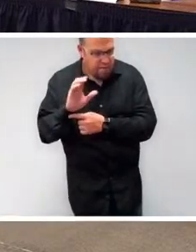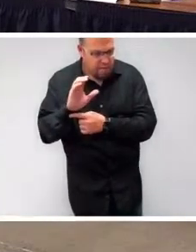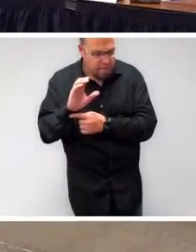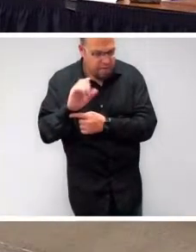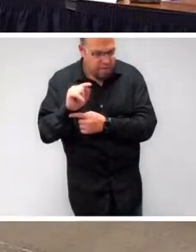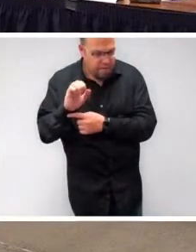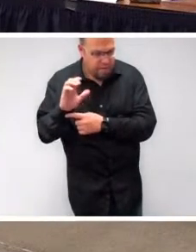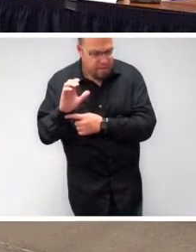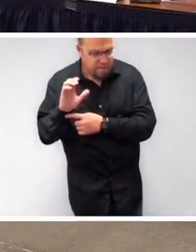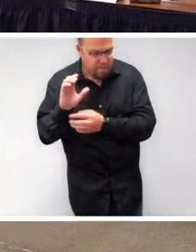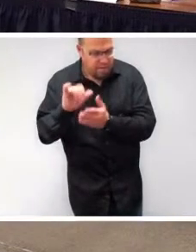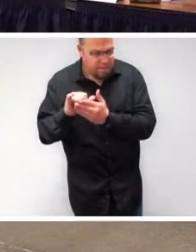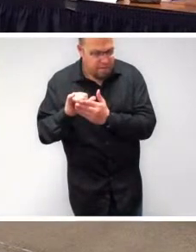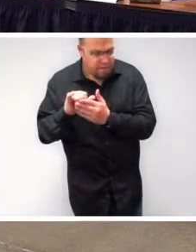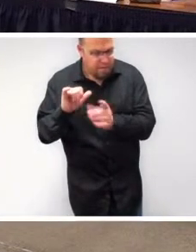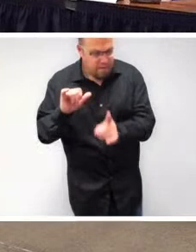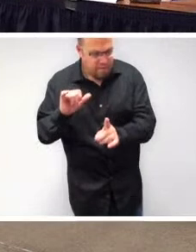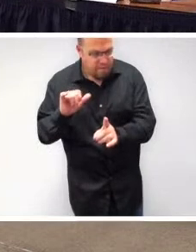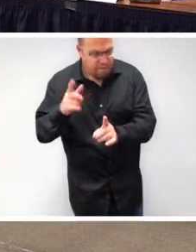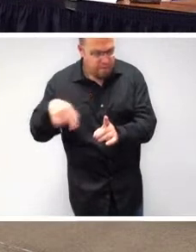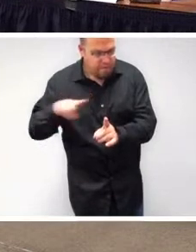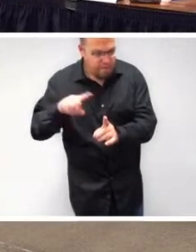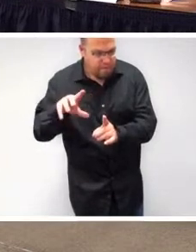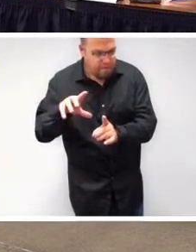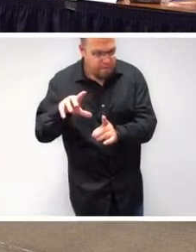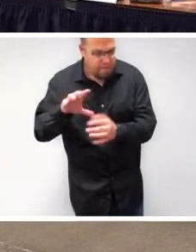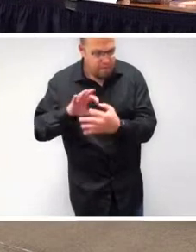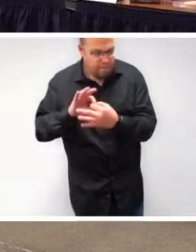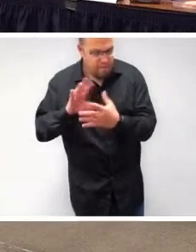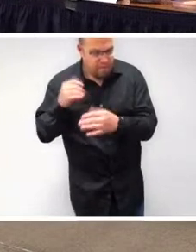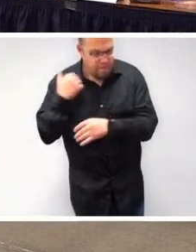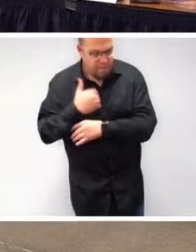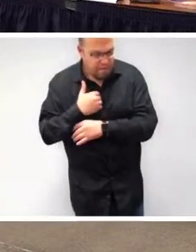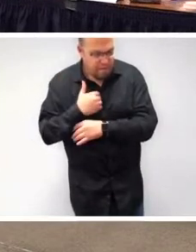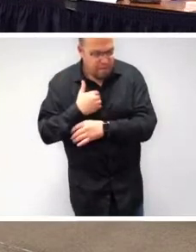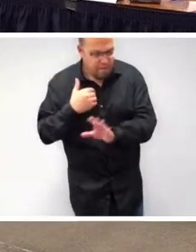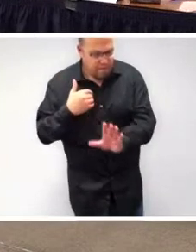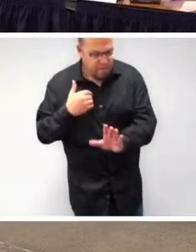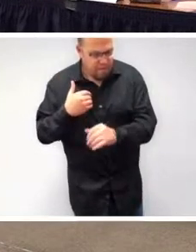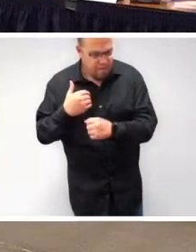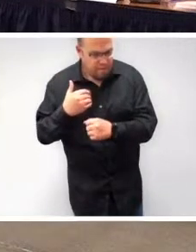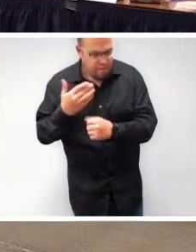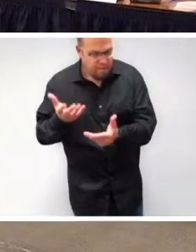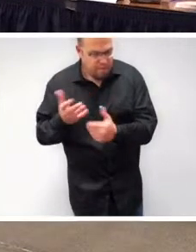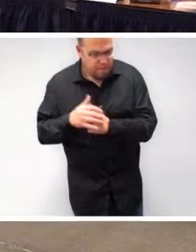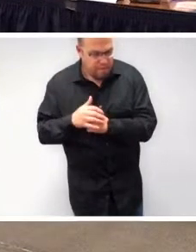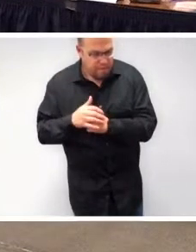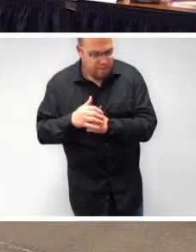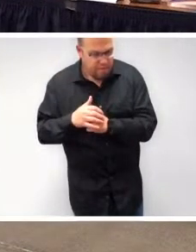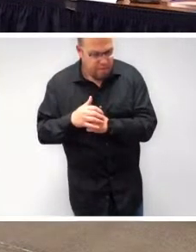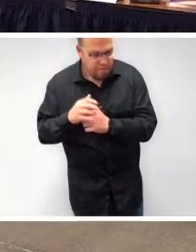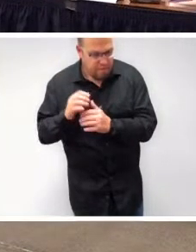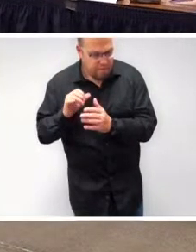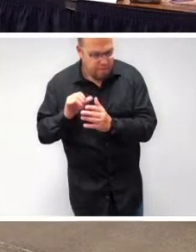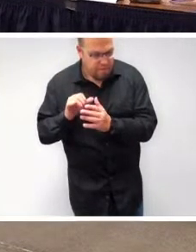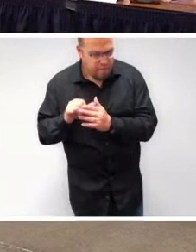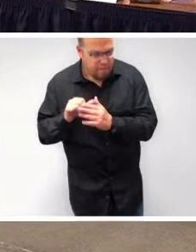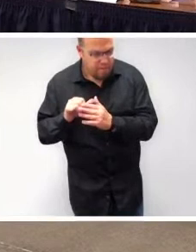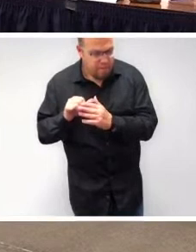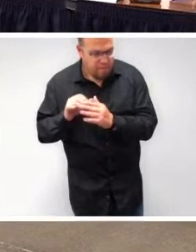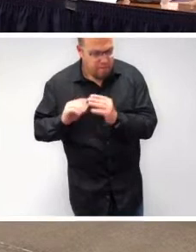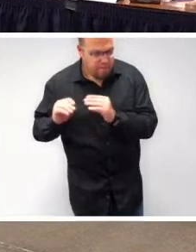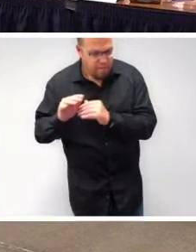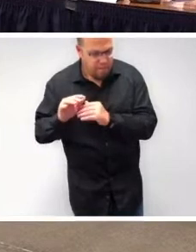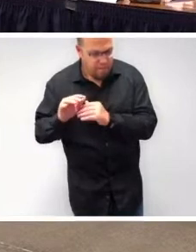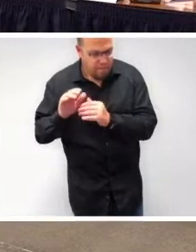CTEC, they agreed to indemnify CRT as well. So as we become the owner of the property, now